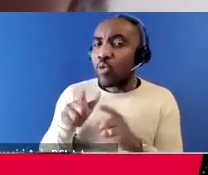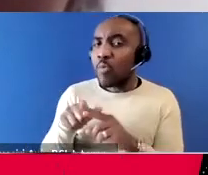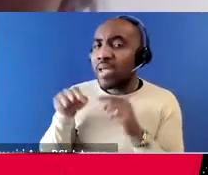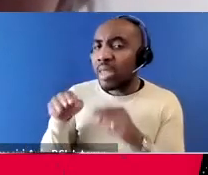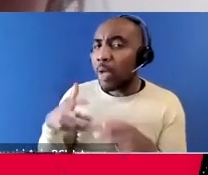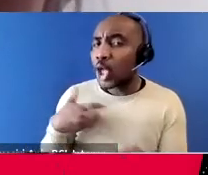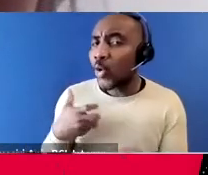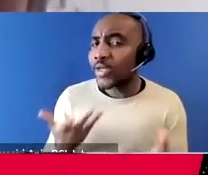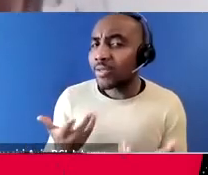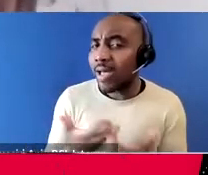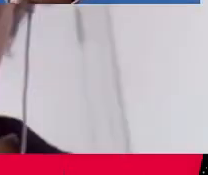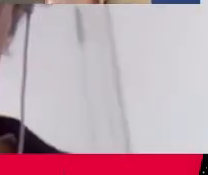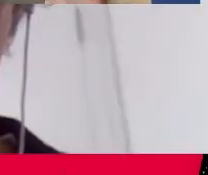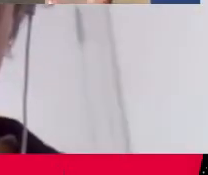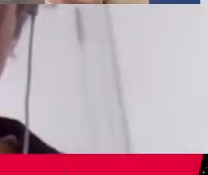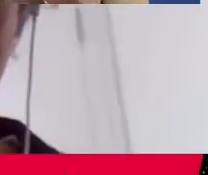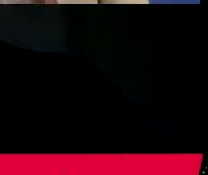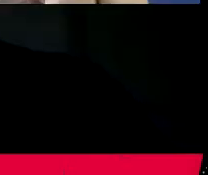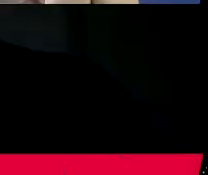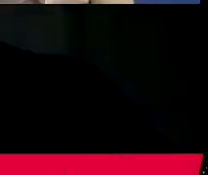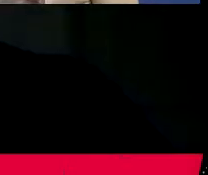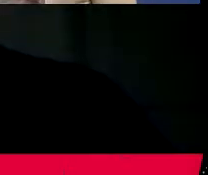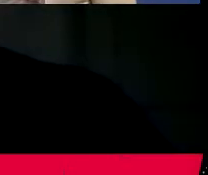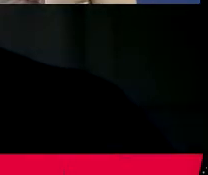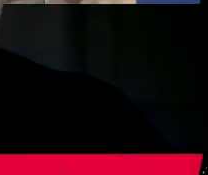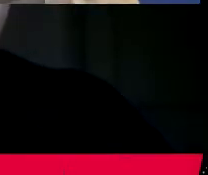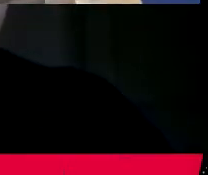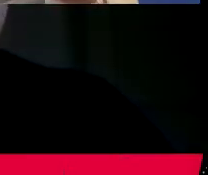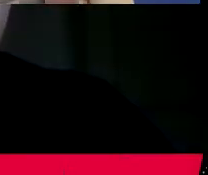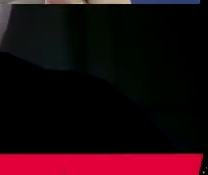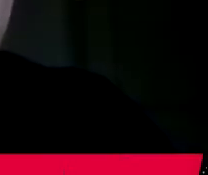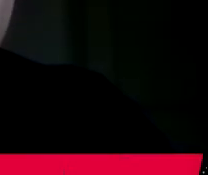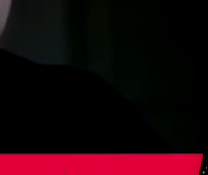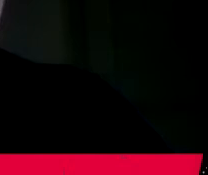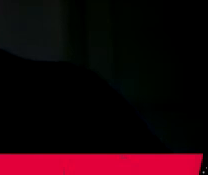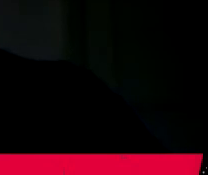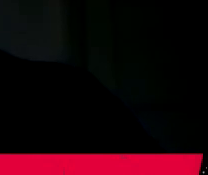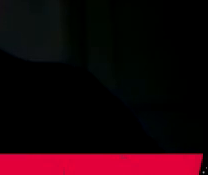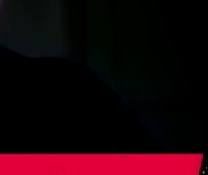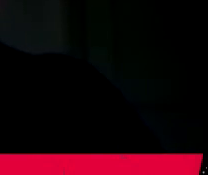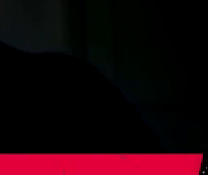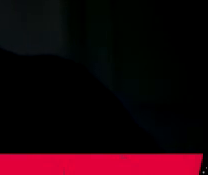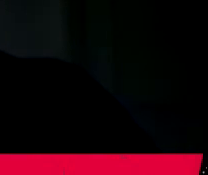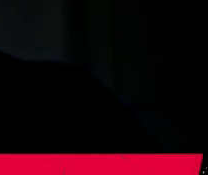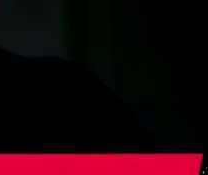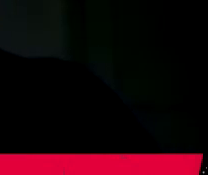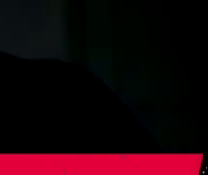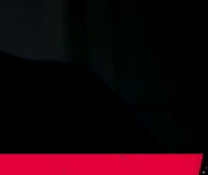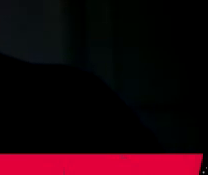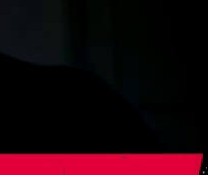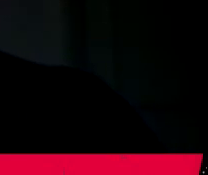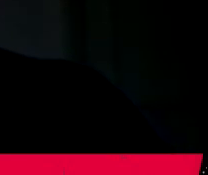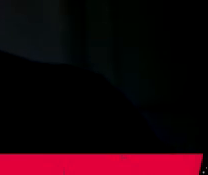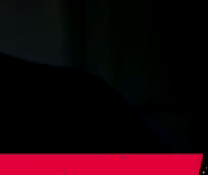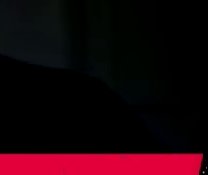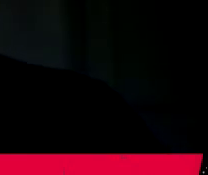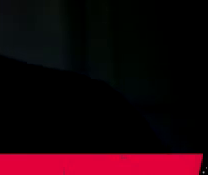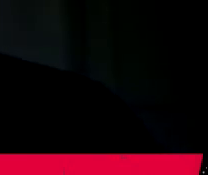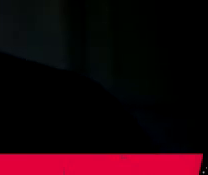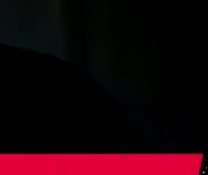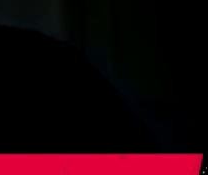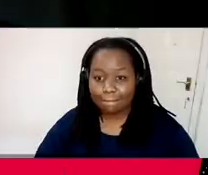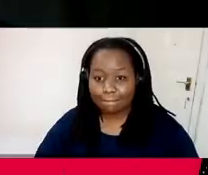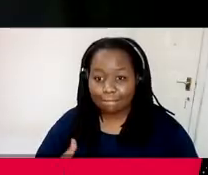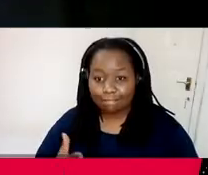Okay, we'll go. Sorry, I suppose there's only just one other thing that, you know, the question about